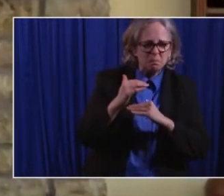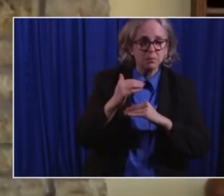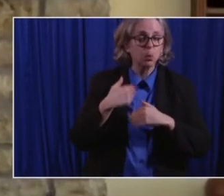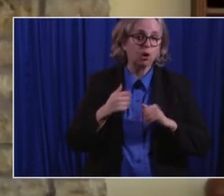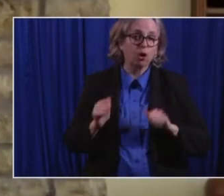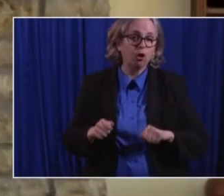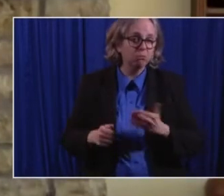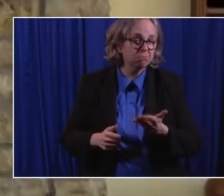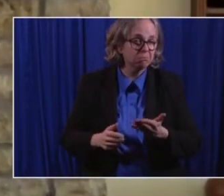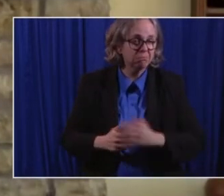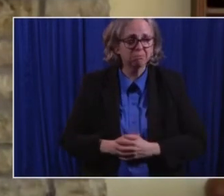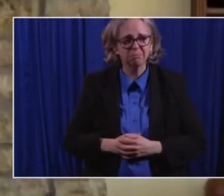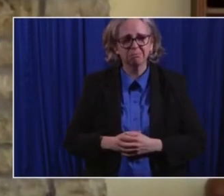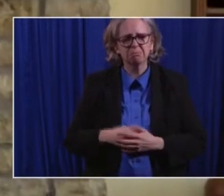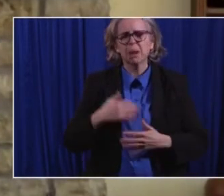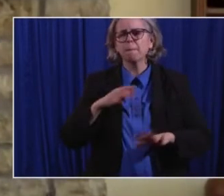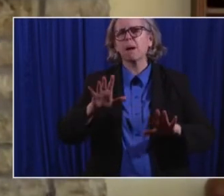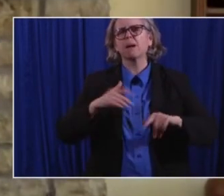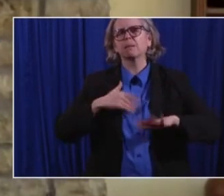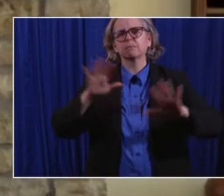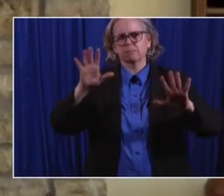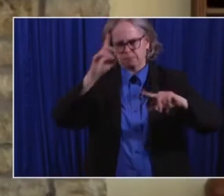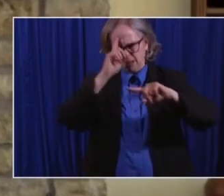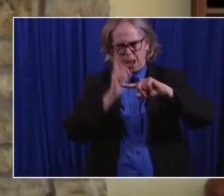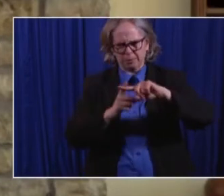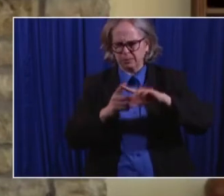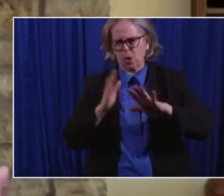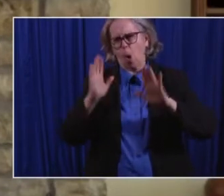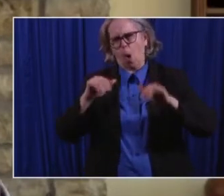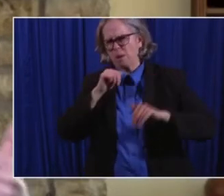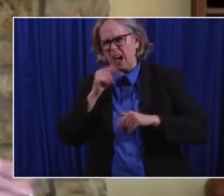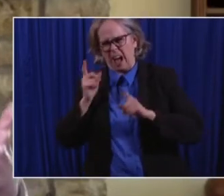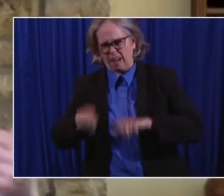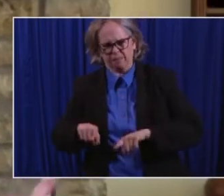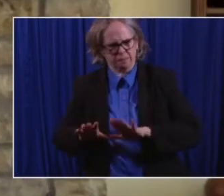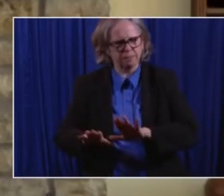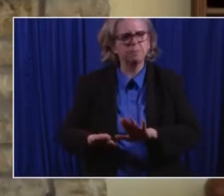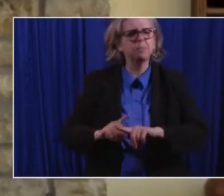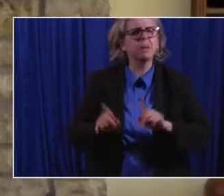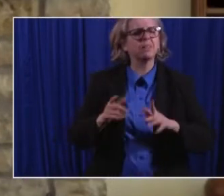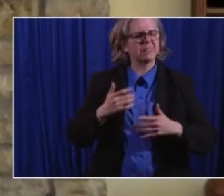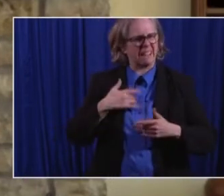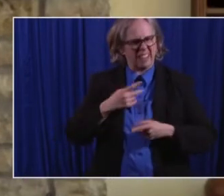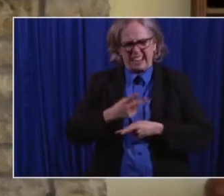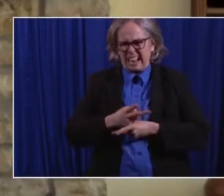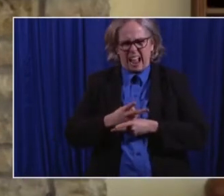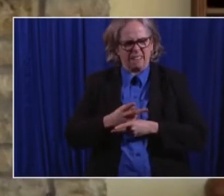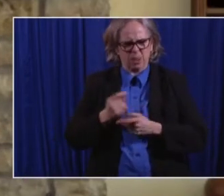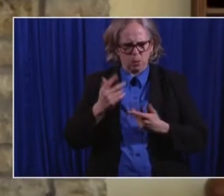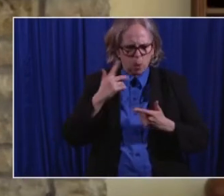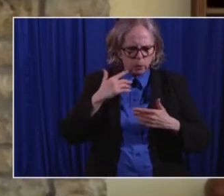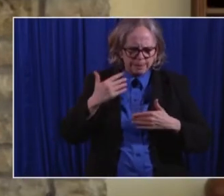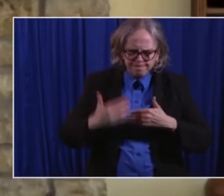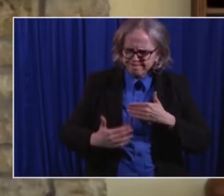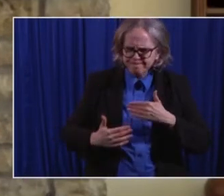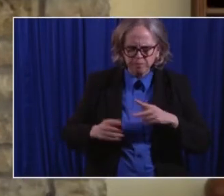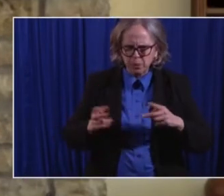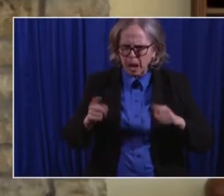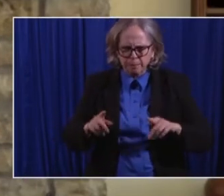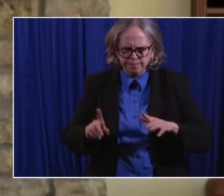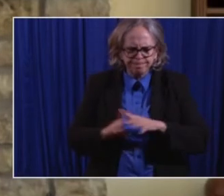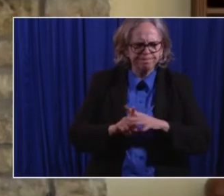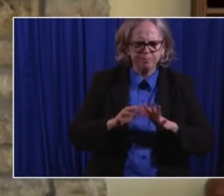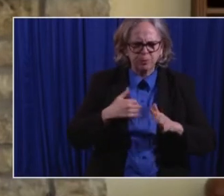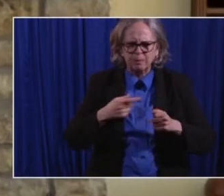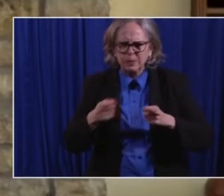I'm optimistic. I think we're moving in the right direction. We just have to be careful as we move forward. And we have to do it with good